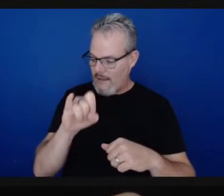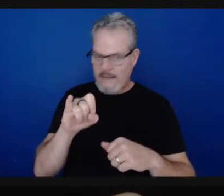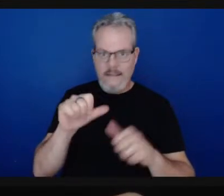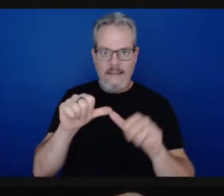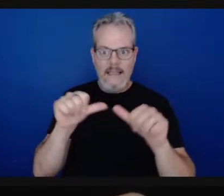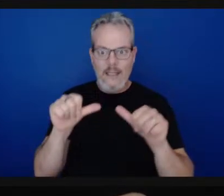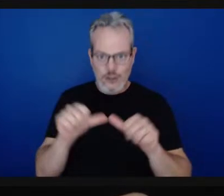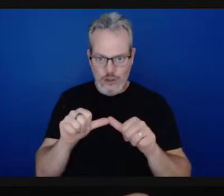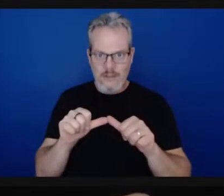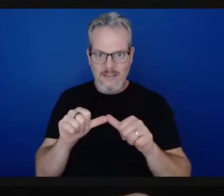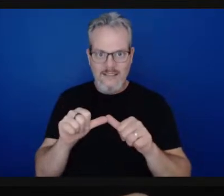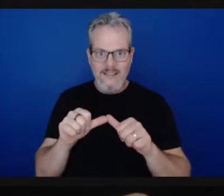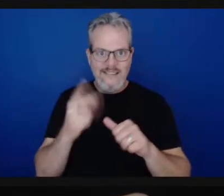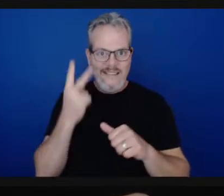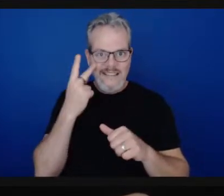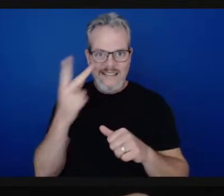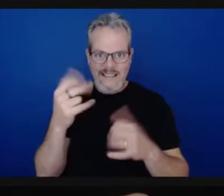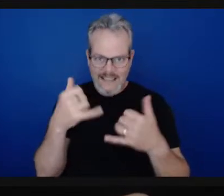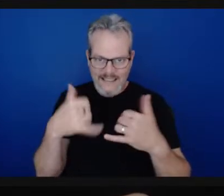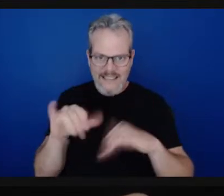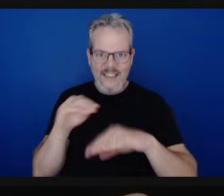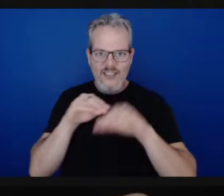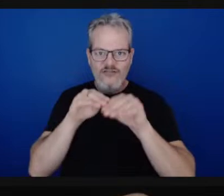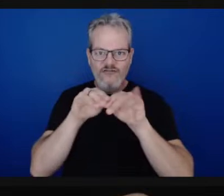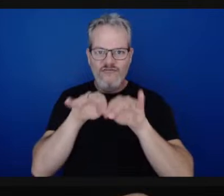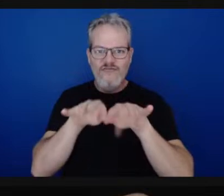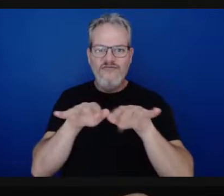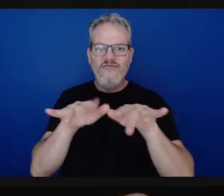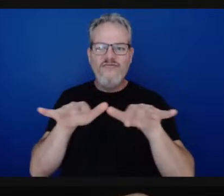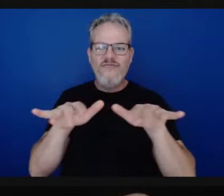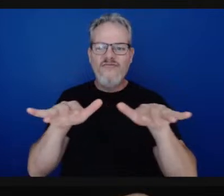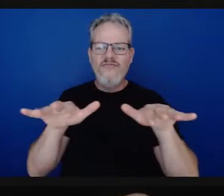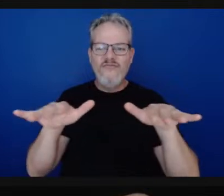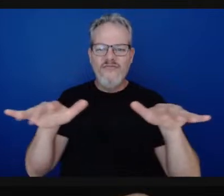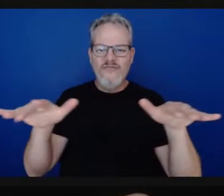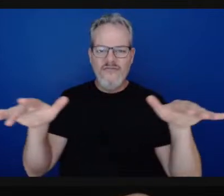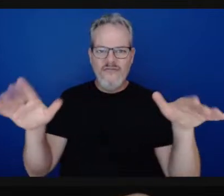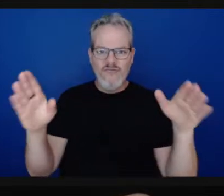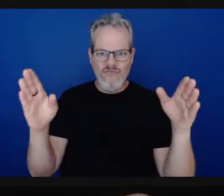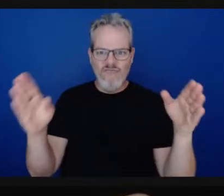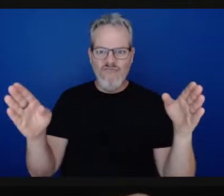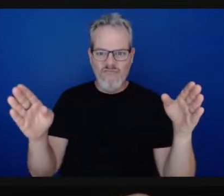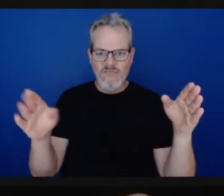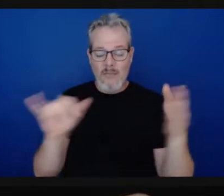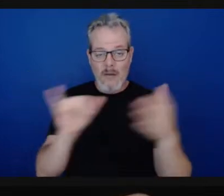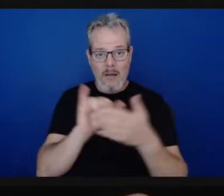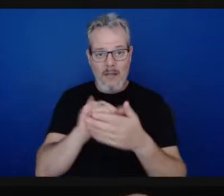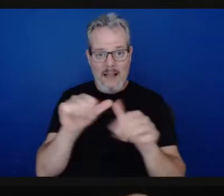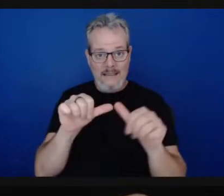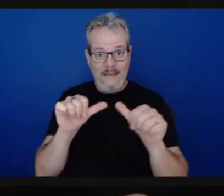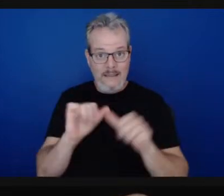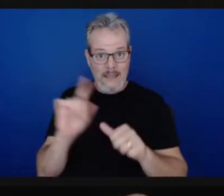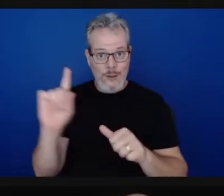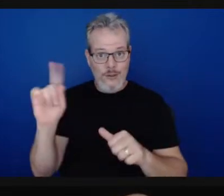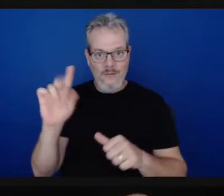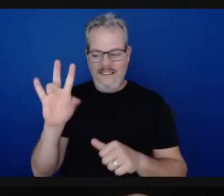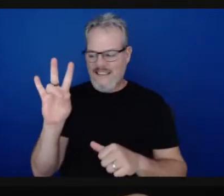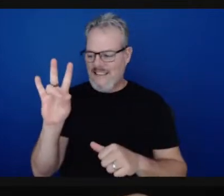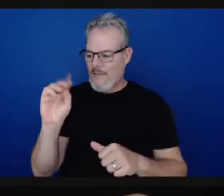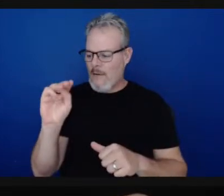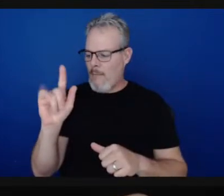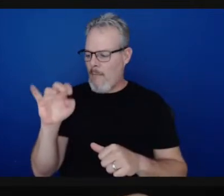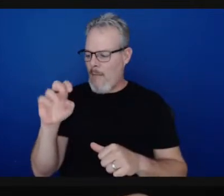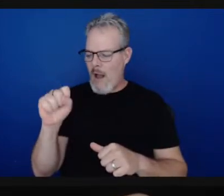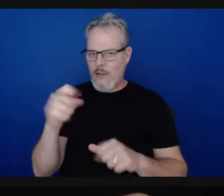the effects are still fairly widespread there. This station here is about 7 miles from the summit, and there are earthquakes even